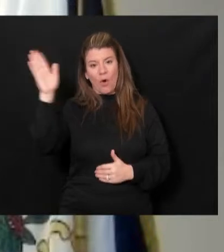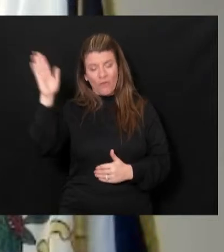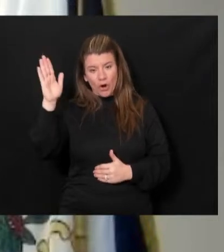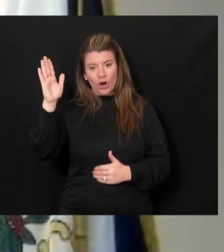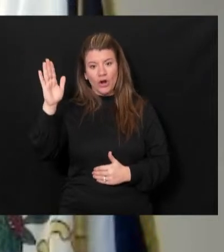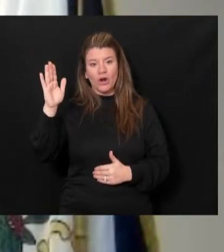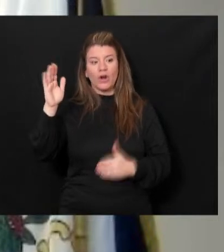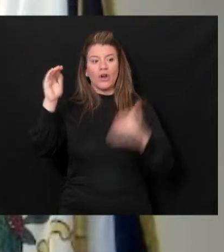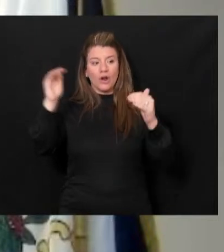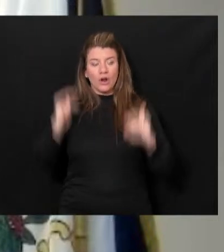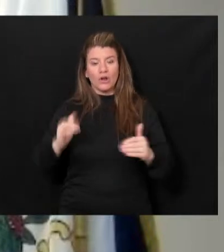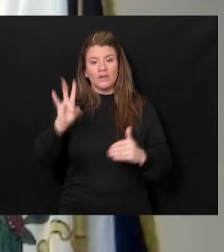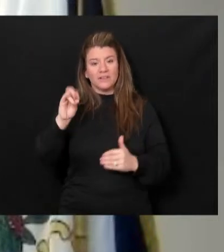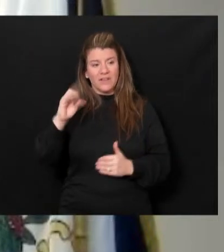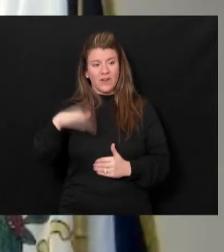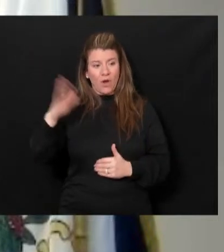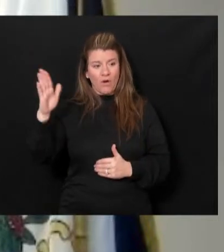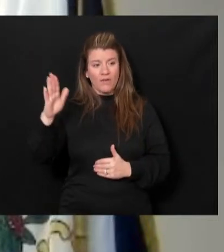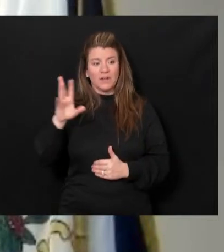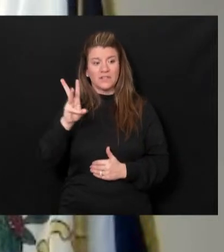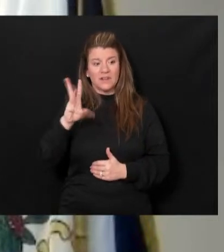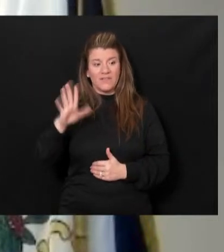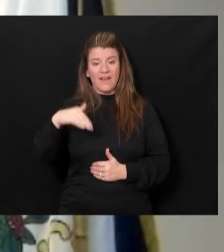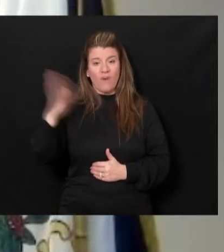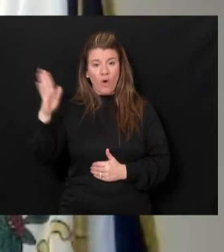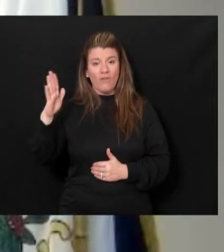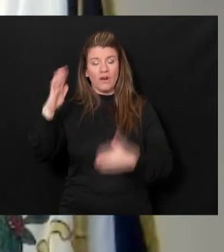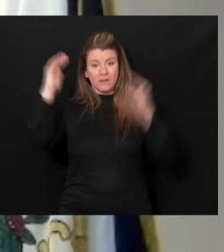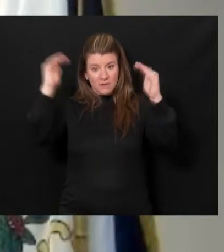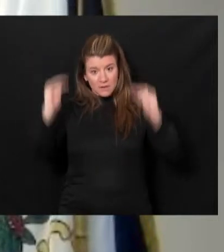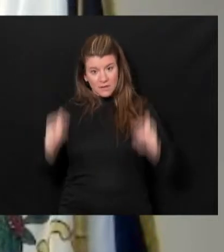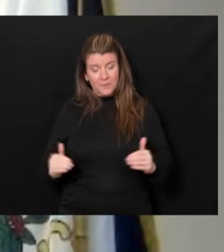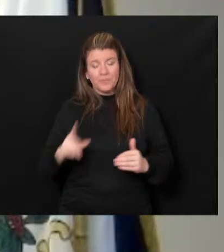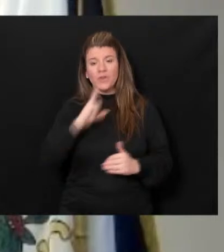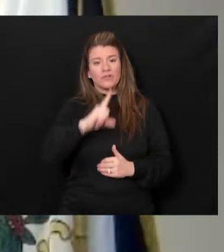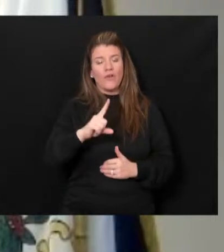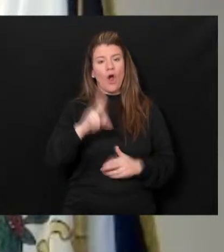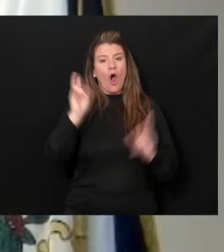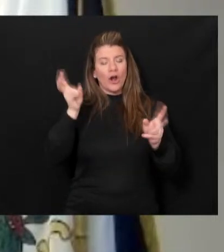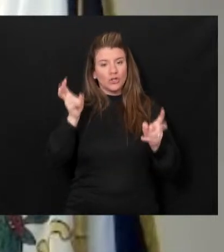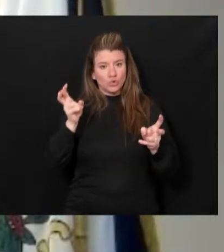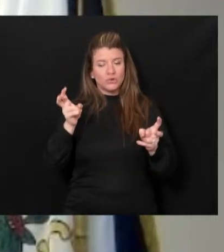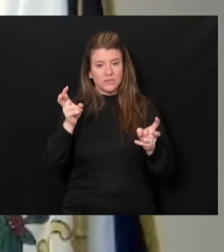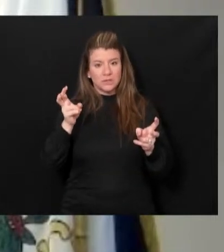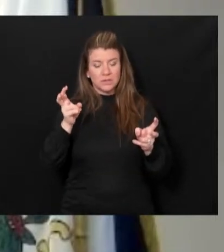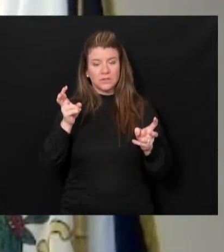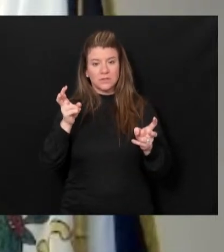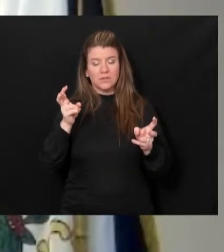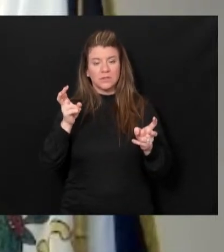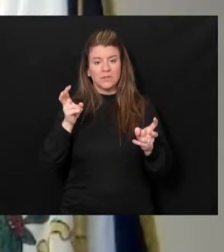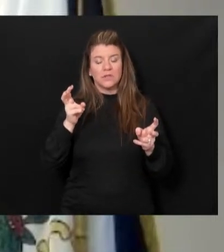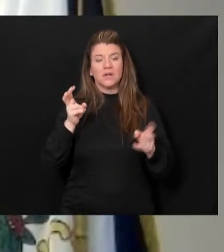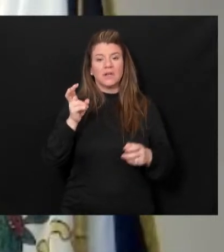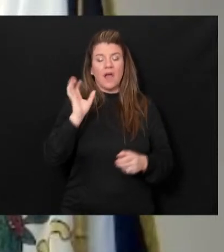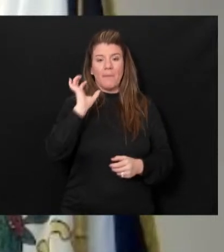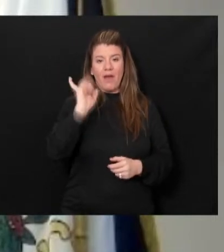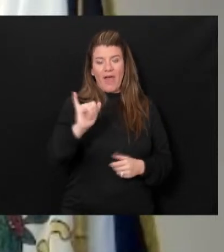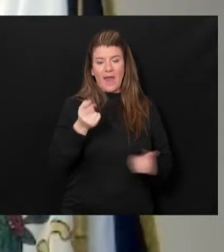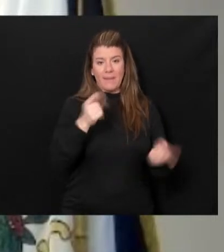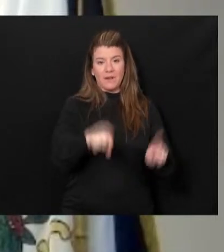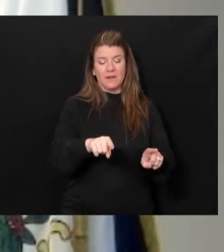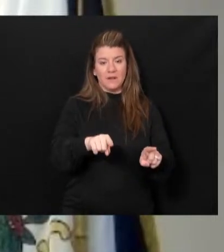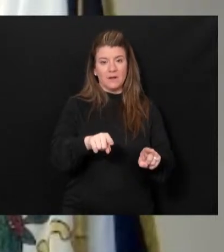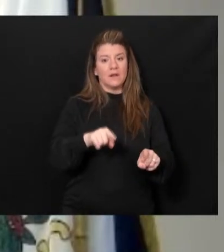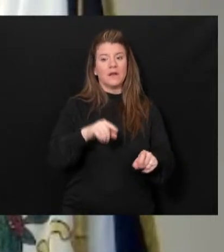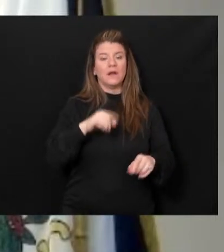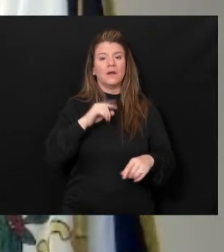over, 70 and over, 65 and over, et cetera. So there are issues with, and as the governor said, talked a minute